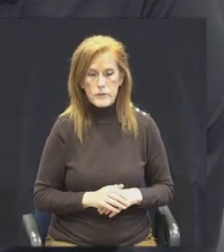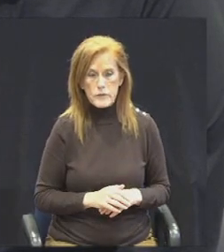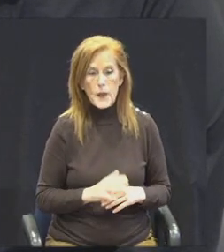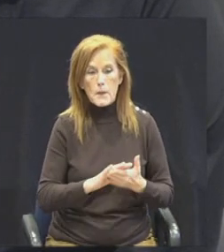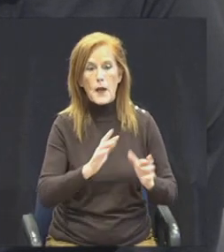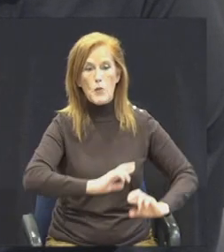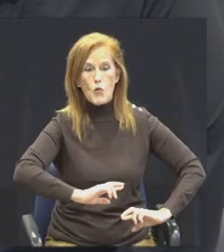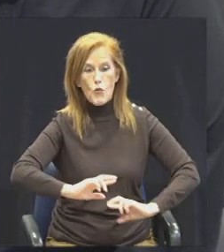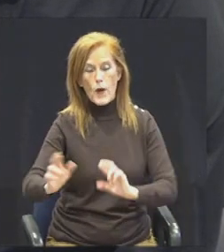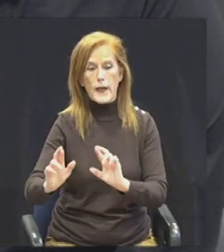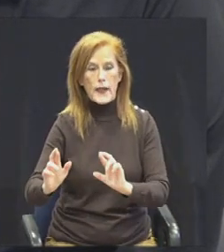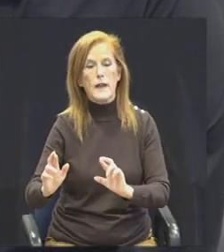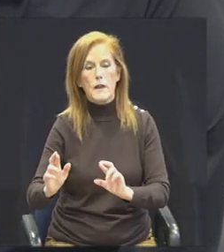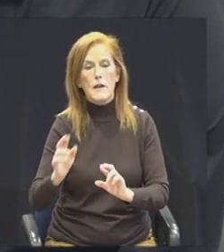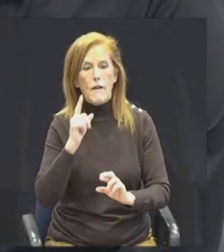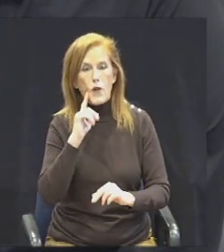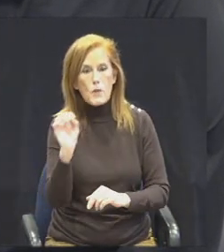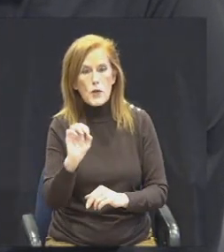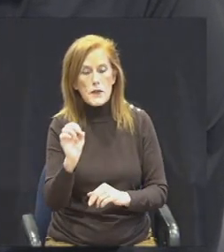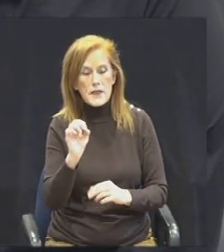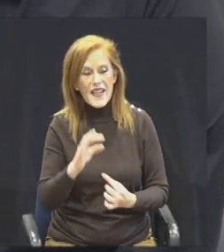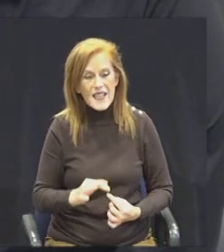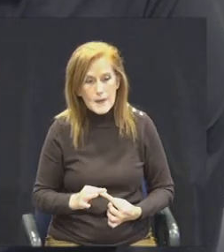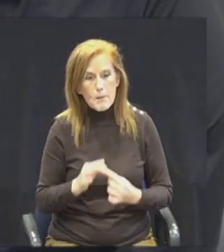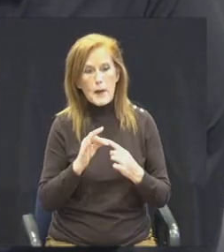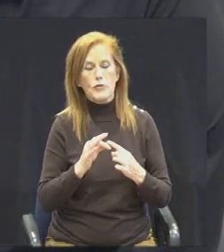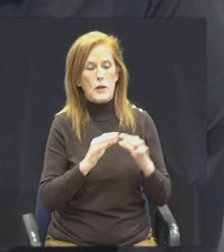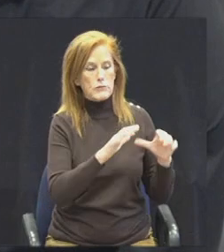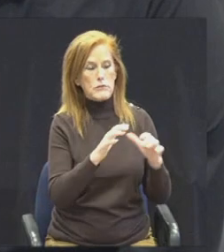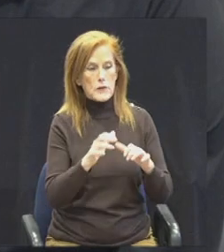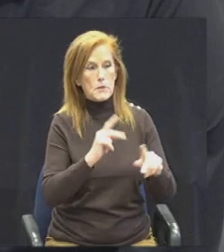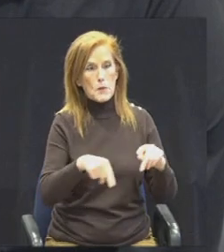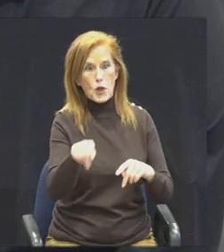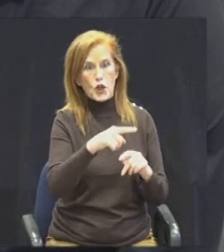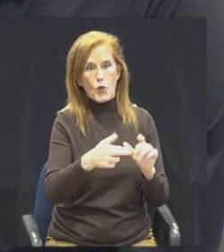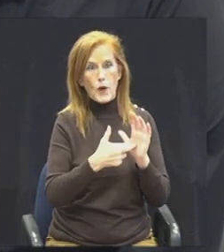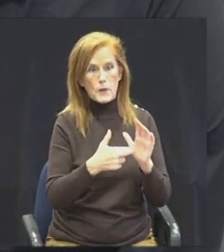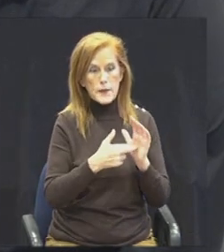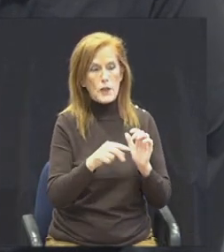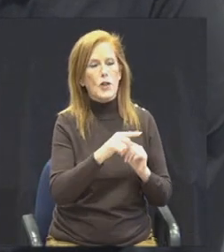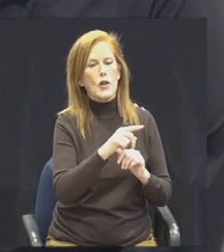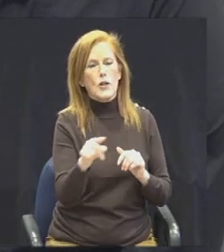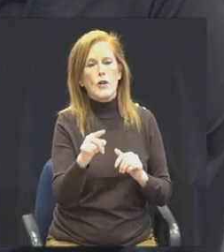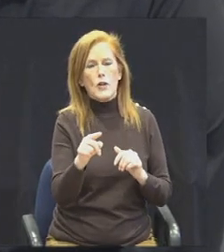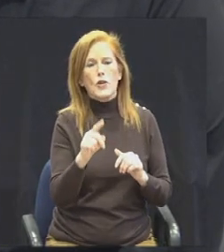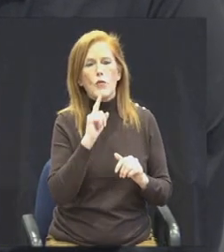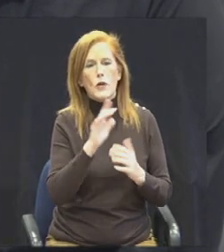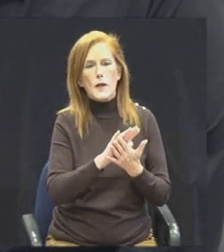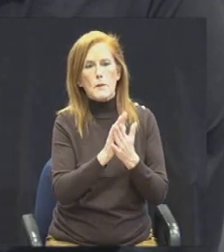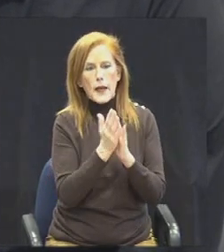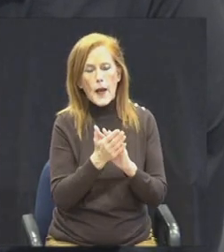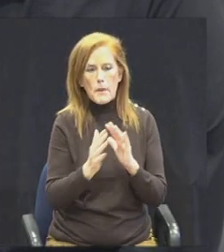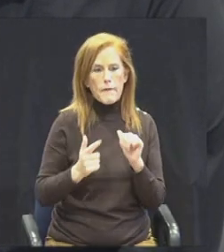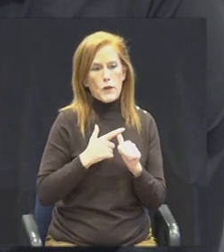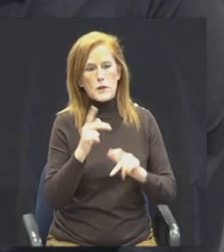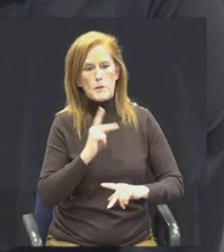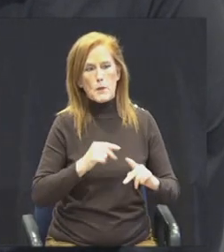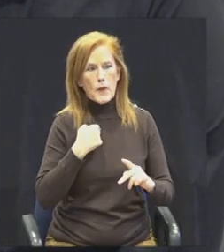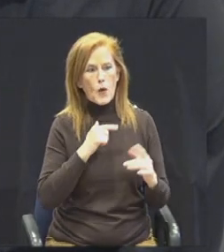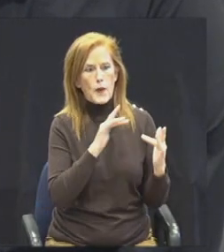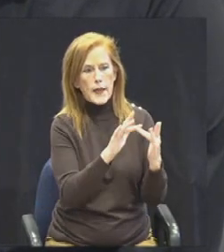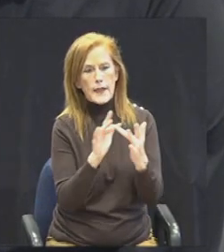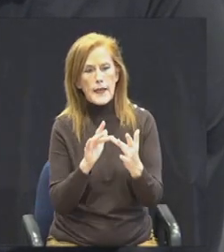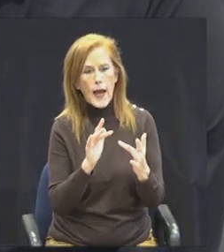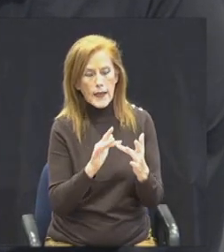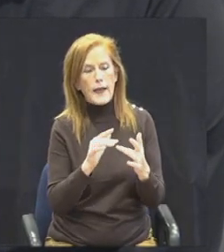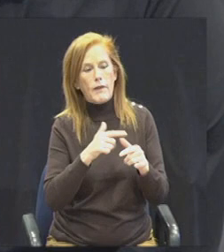preparedness for populations that have the special needs that you represent, you guys are kind of the front line of where we can